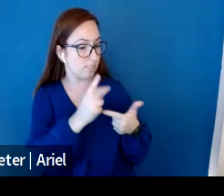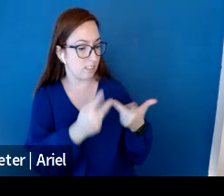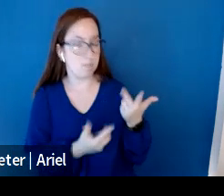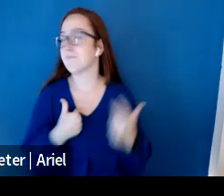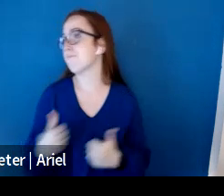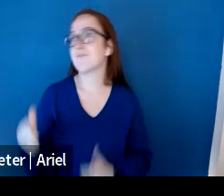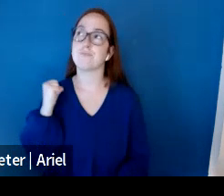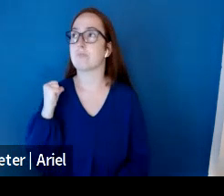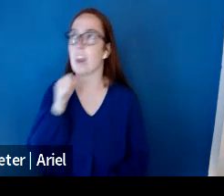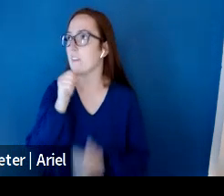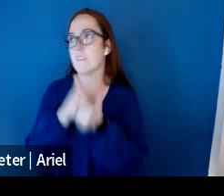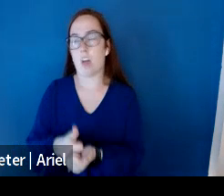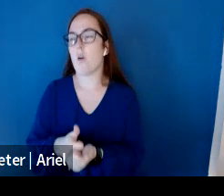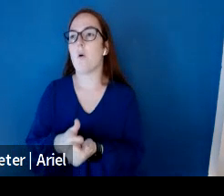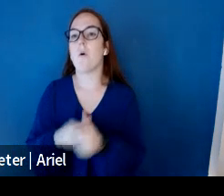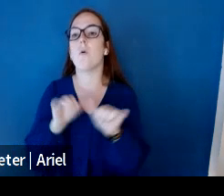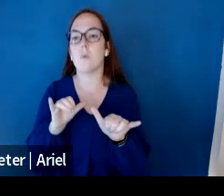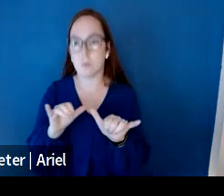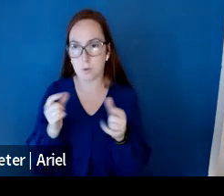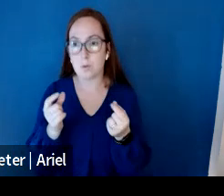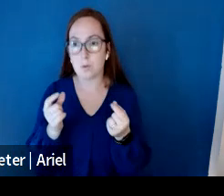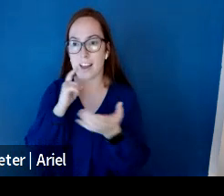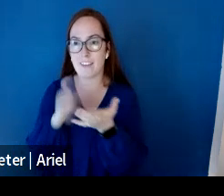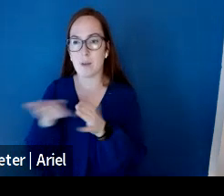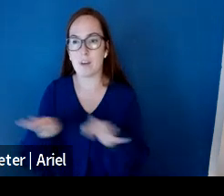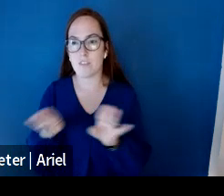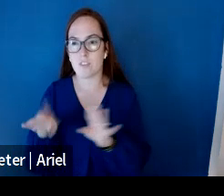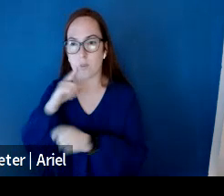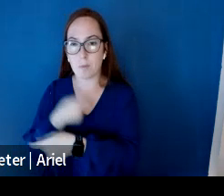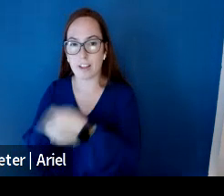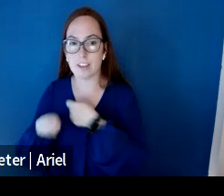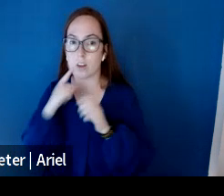then identify a replacement behavior like follows